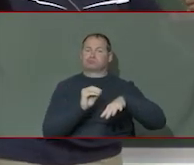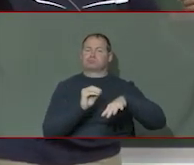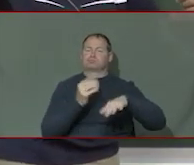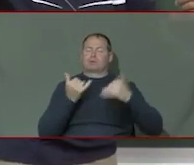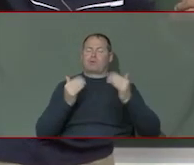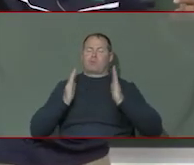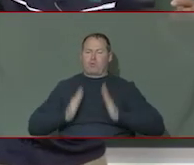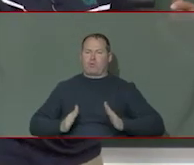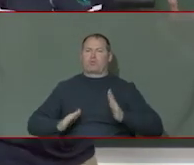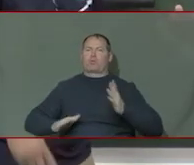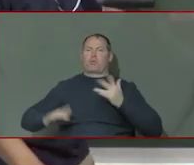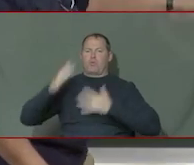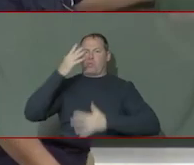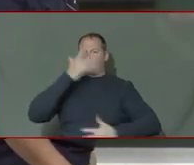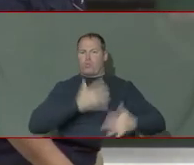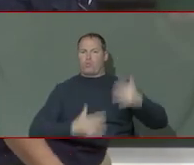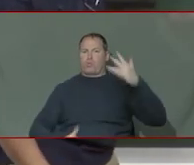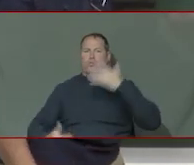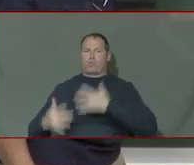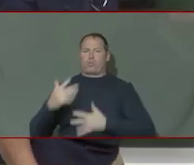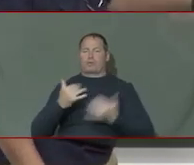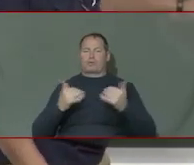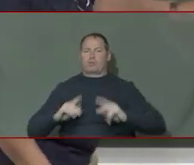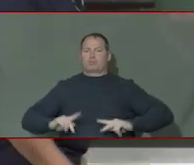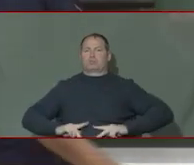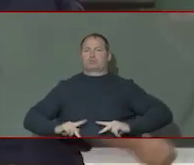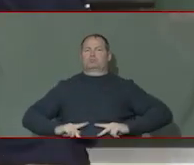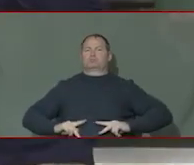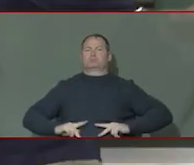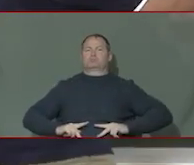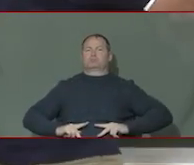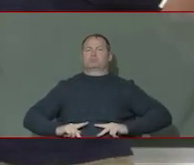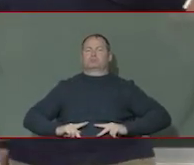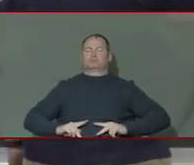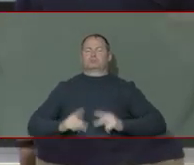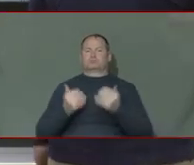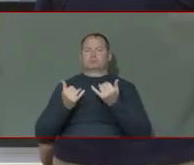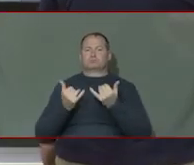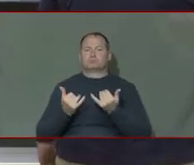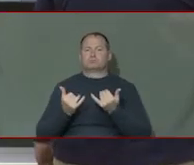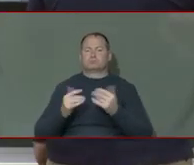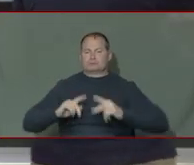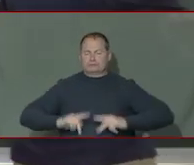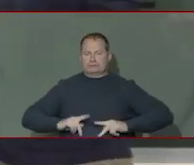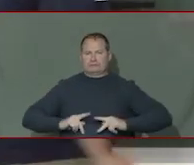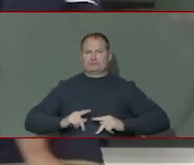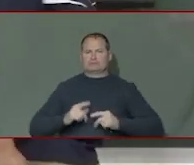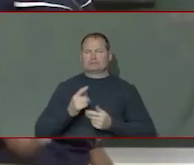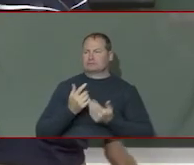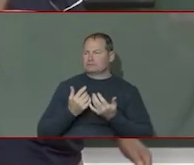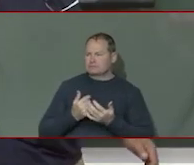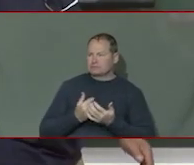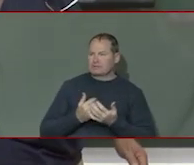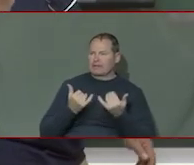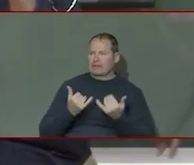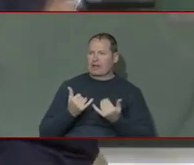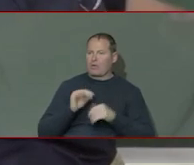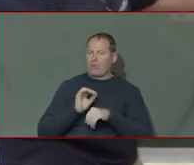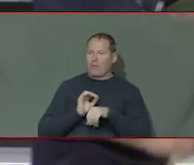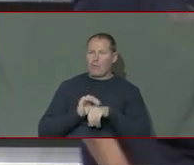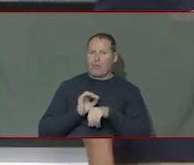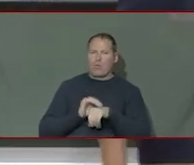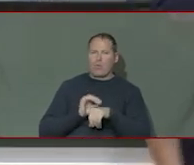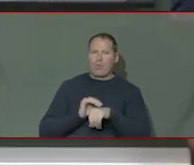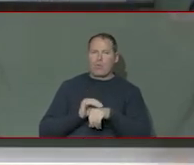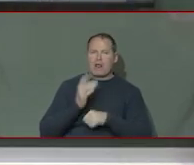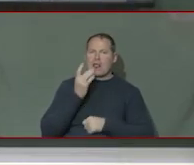body. Within a few minutes, it reaches the kidneys. Now, the kidneys must determine, there's a problem here.